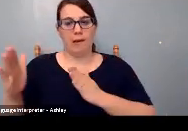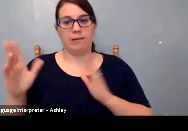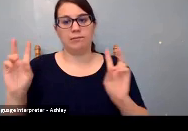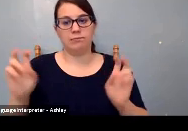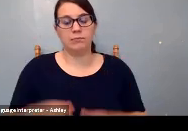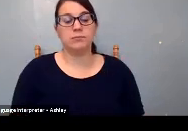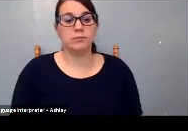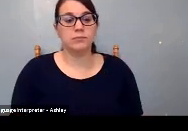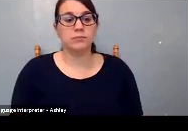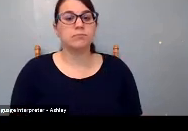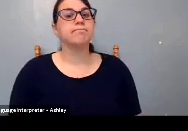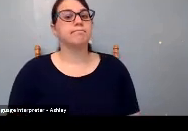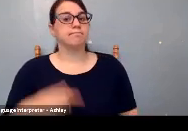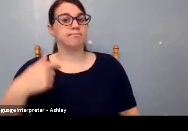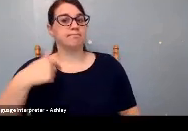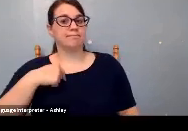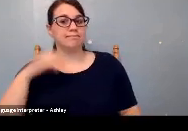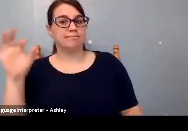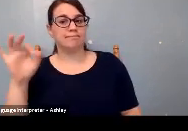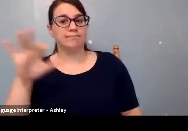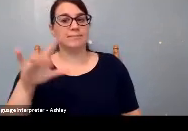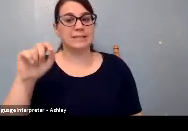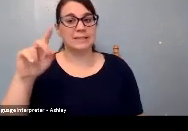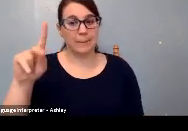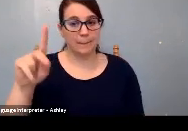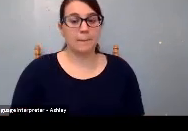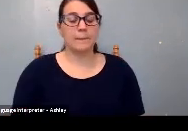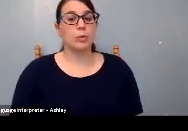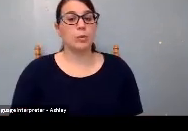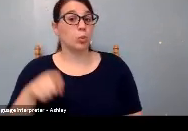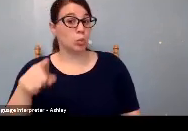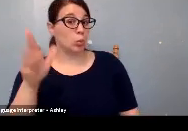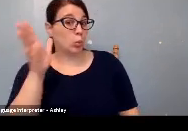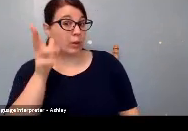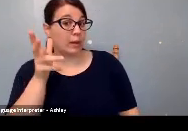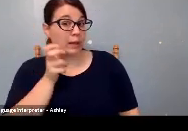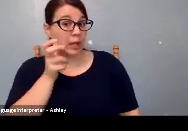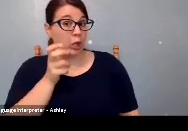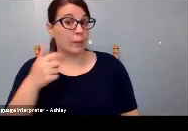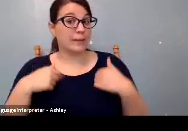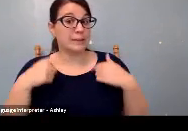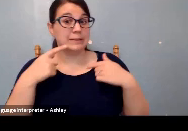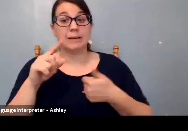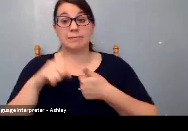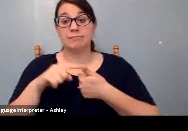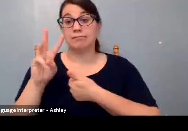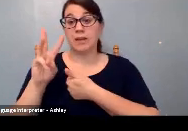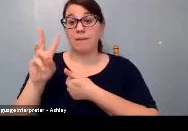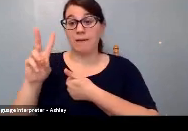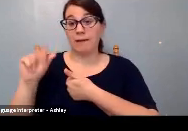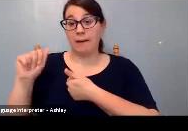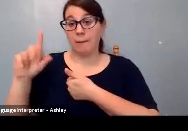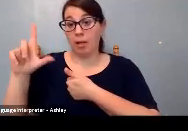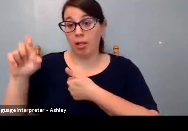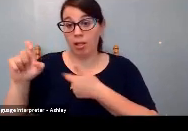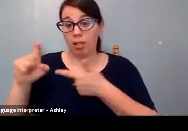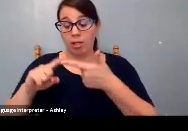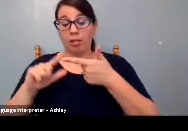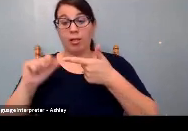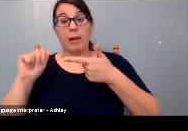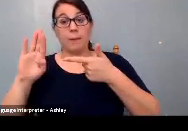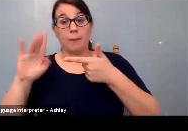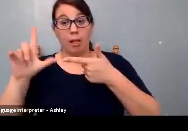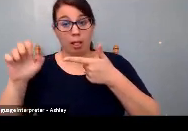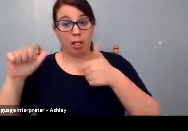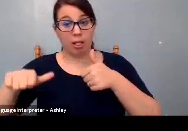some tips. The first one, you're going to hear me say WVABLE, ABLE, and stable. These are